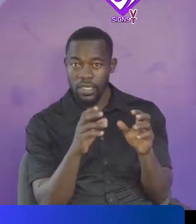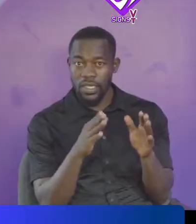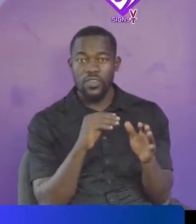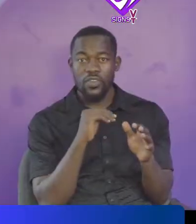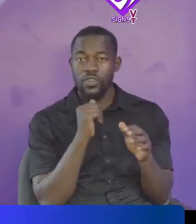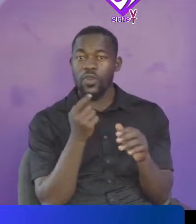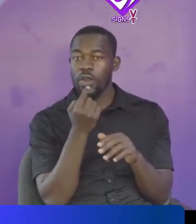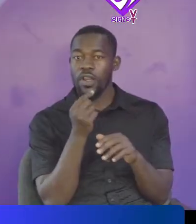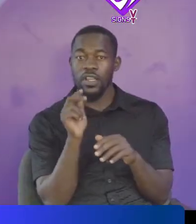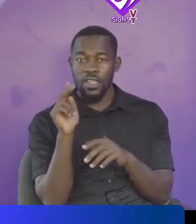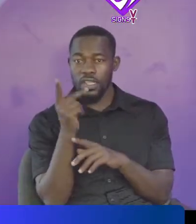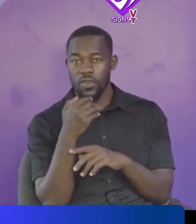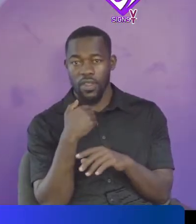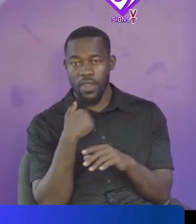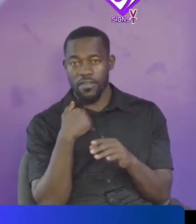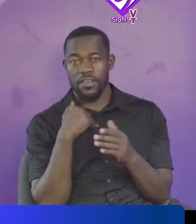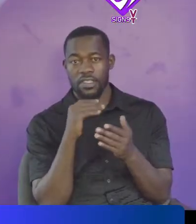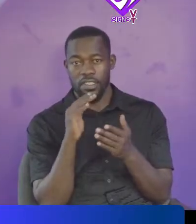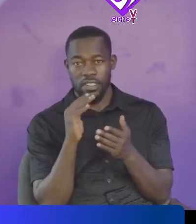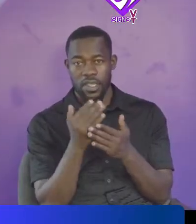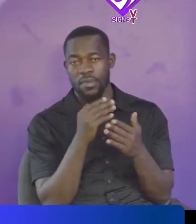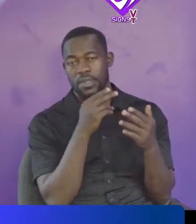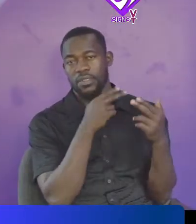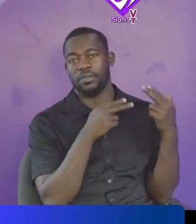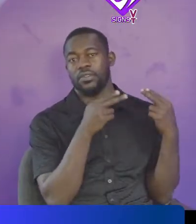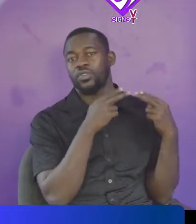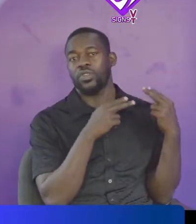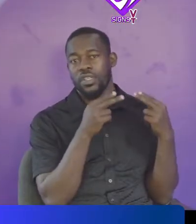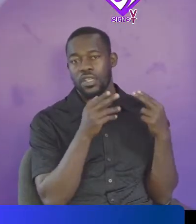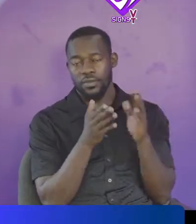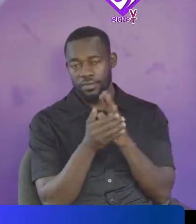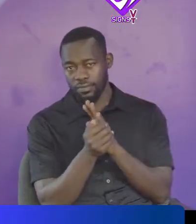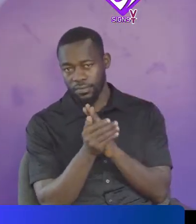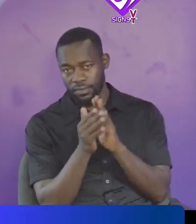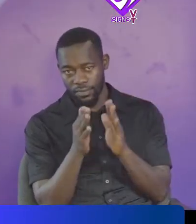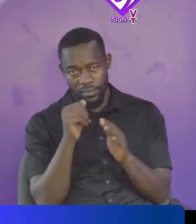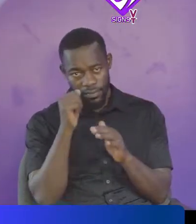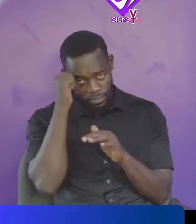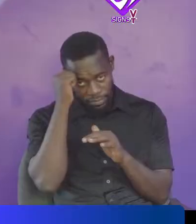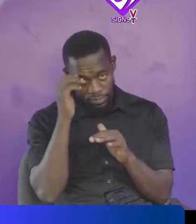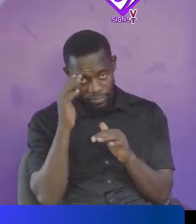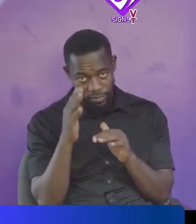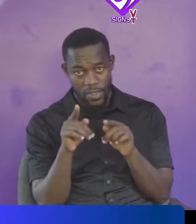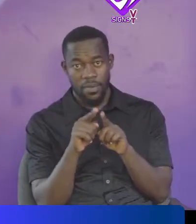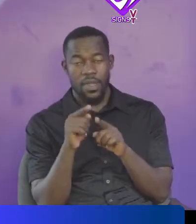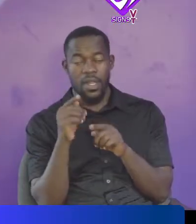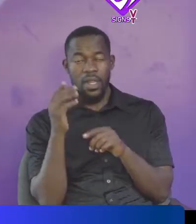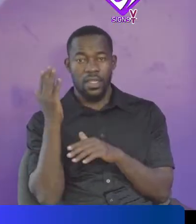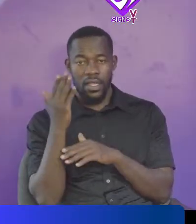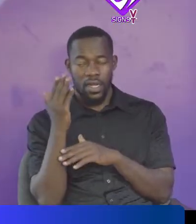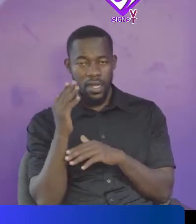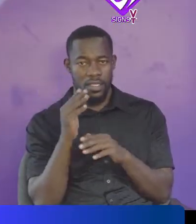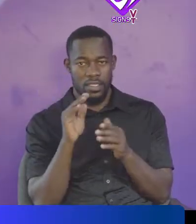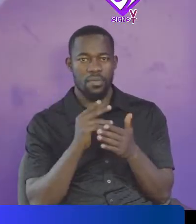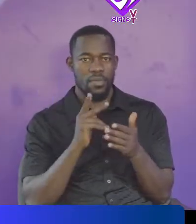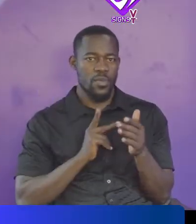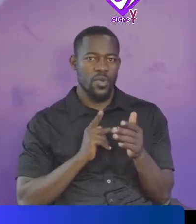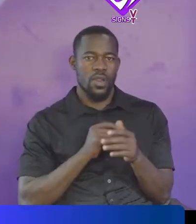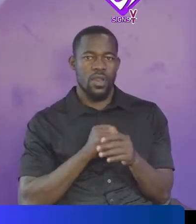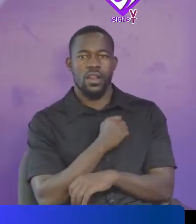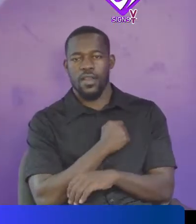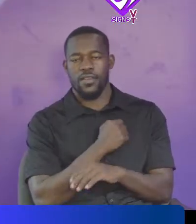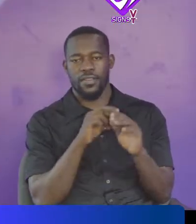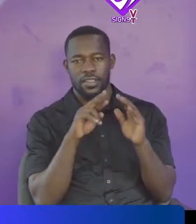alone. We have historians, like you have rightly put, we have students, we have lecturers, we have people who just love reading, who